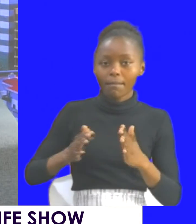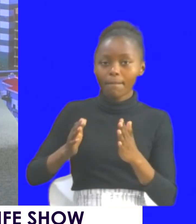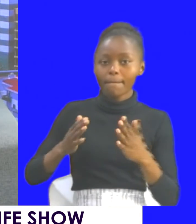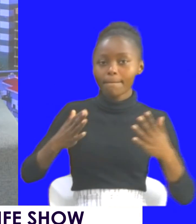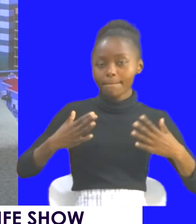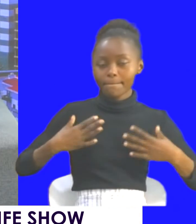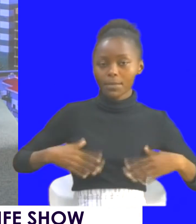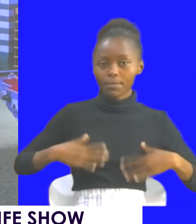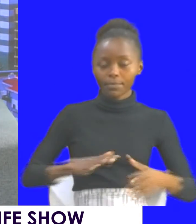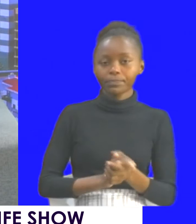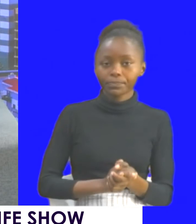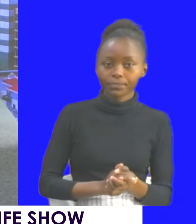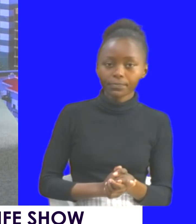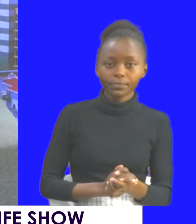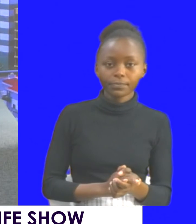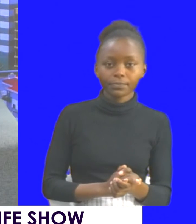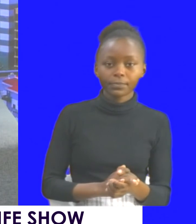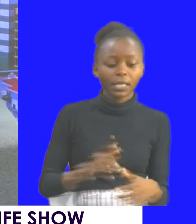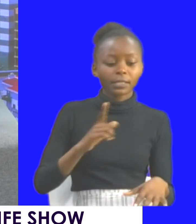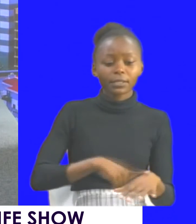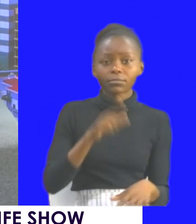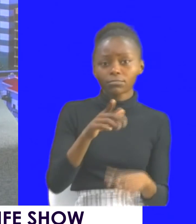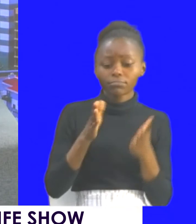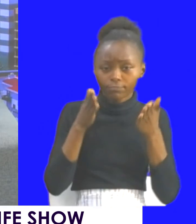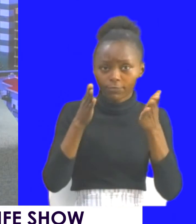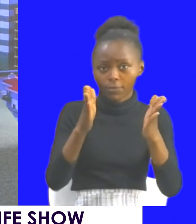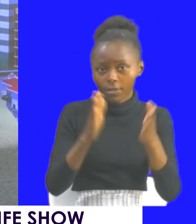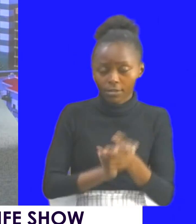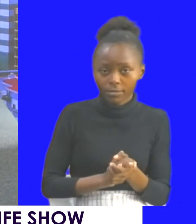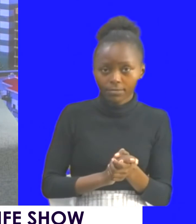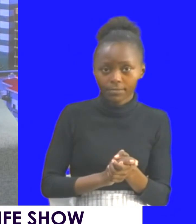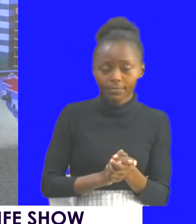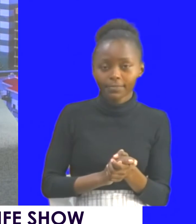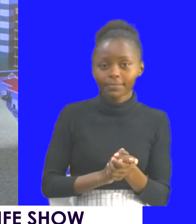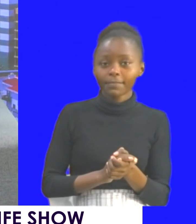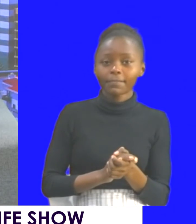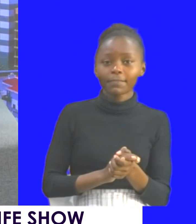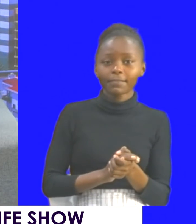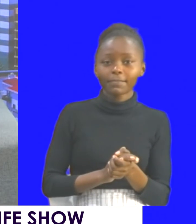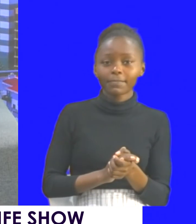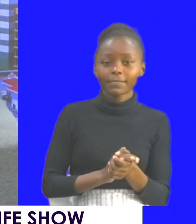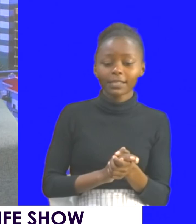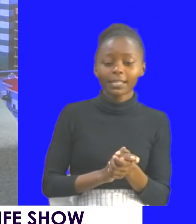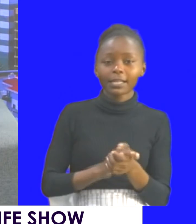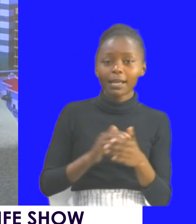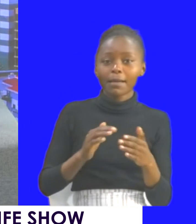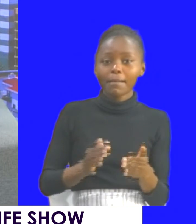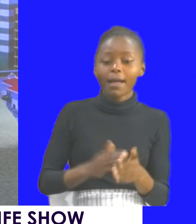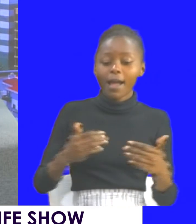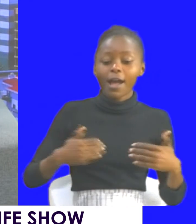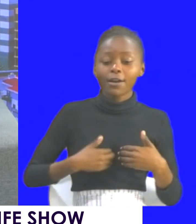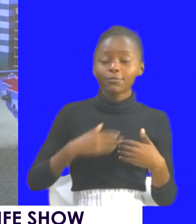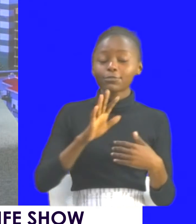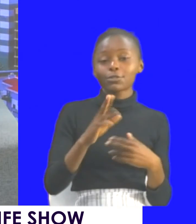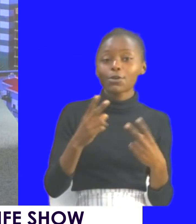destiny, if you stayed focused, if you put your eyes on the ball,